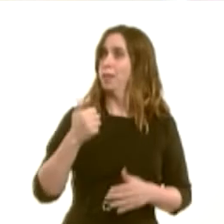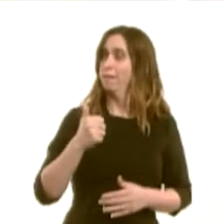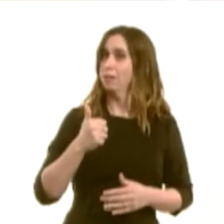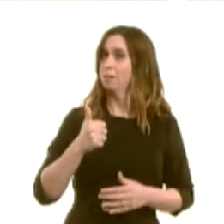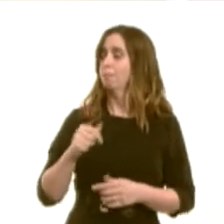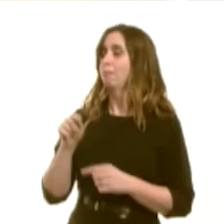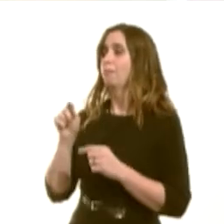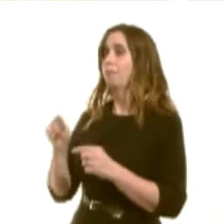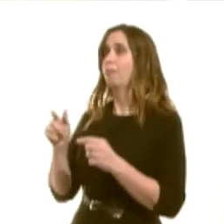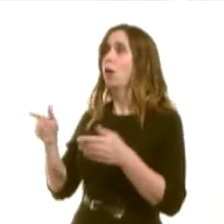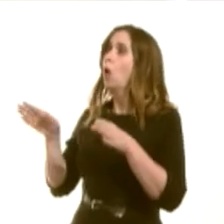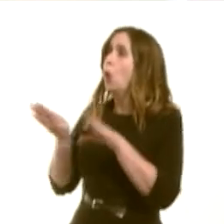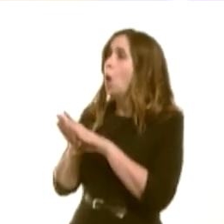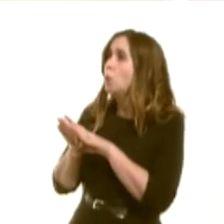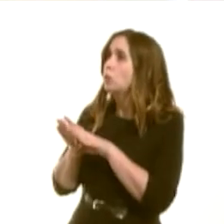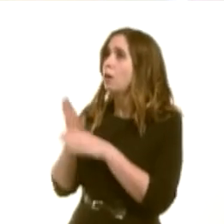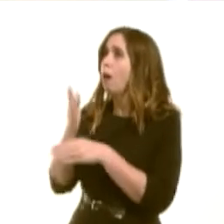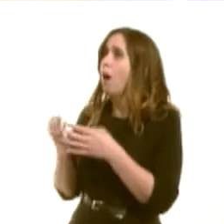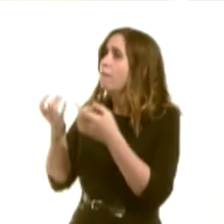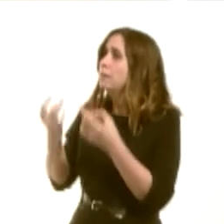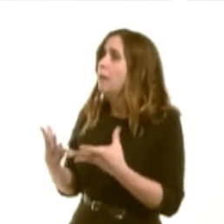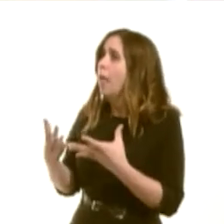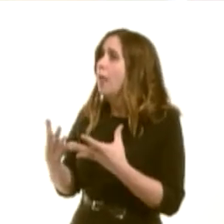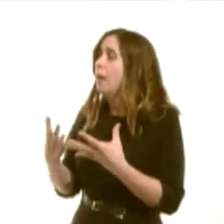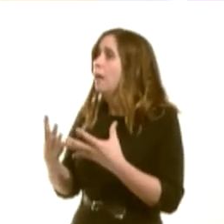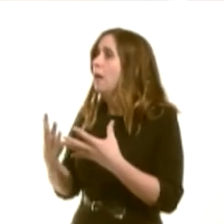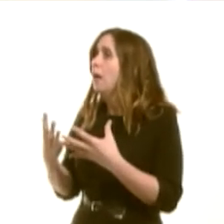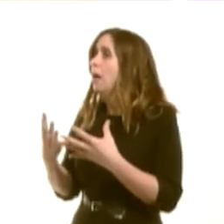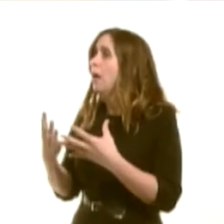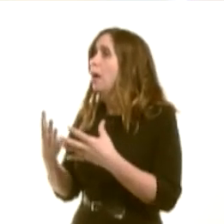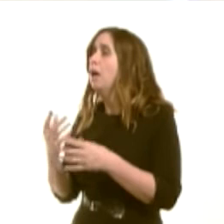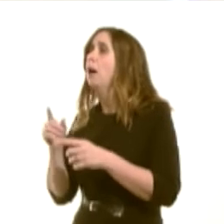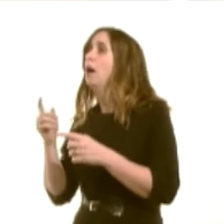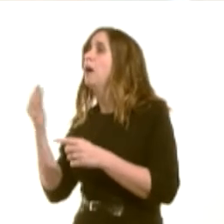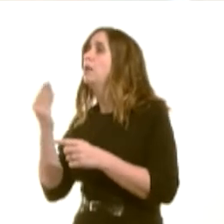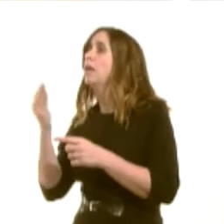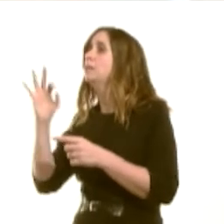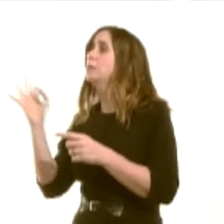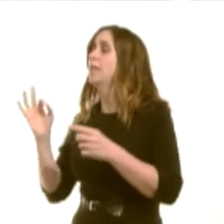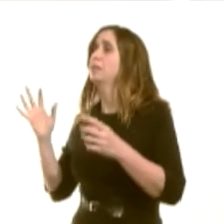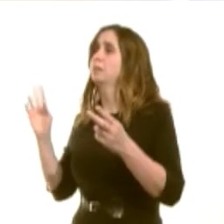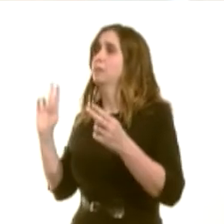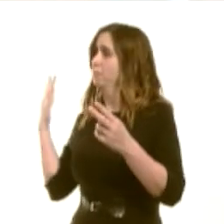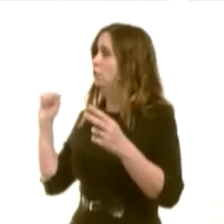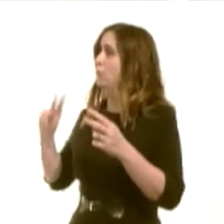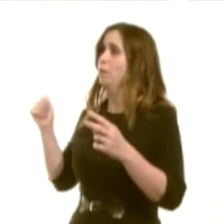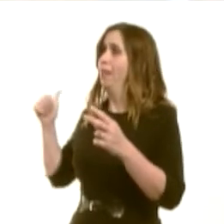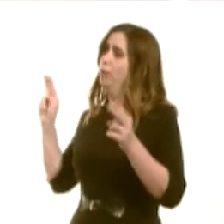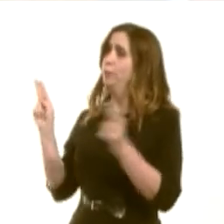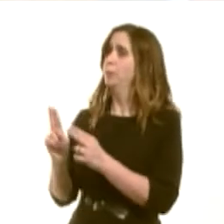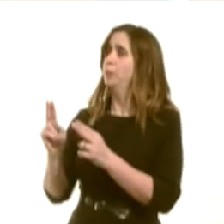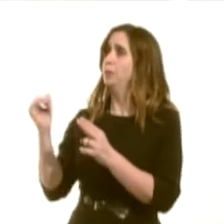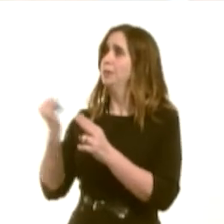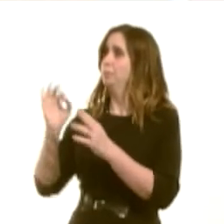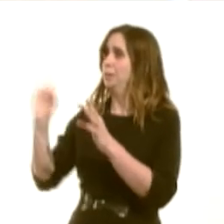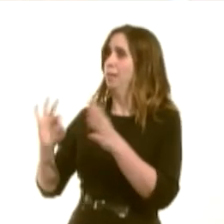percentage of practices closed for half a day for a week has reduced from 19% in 2011 to 6% in 2014. As I